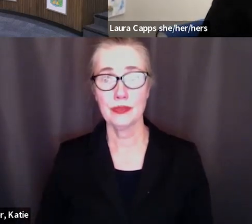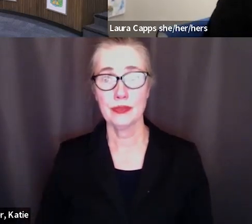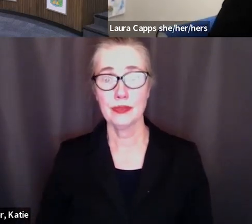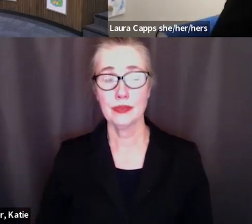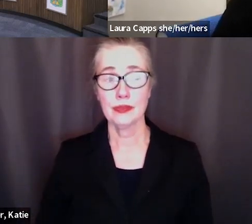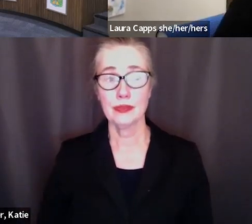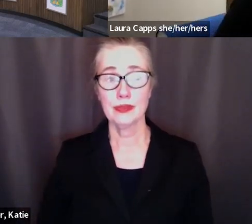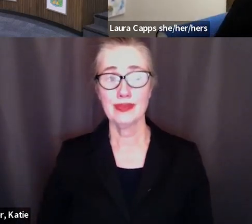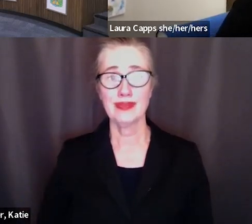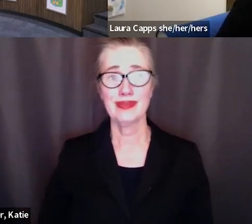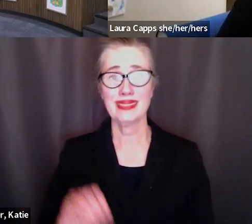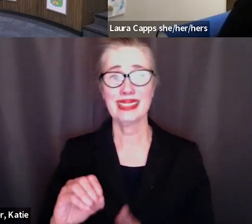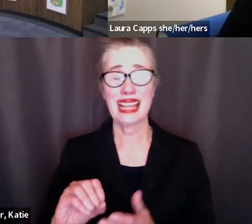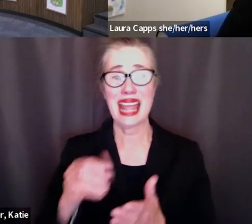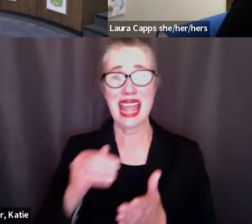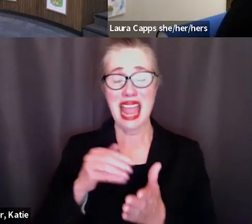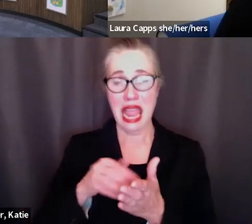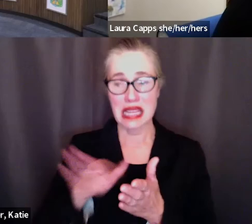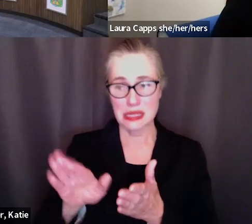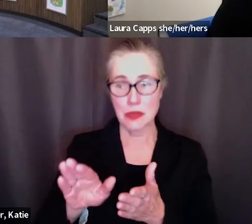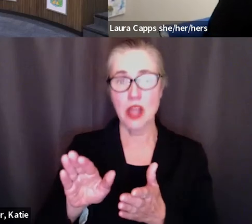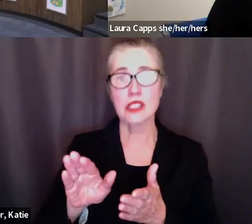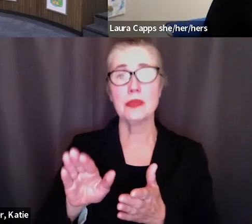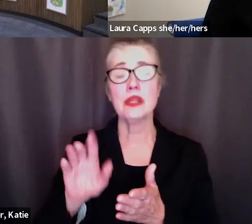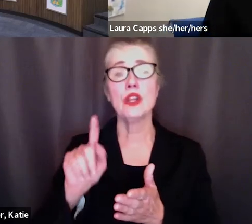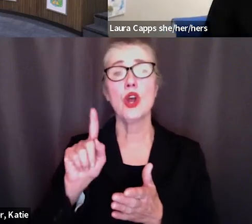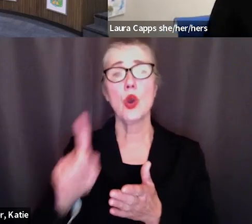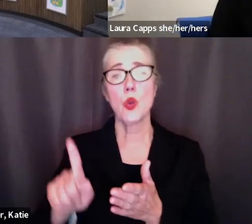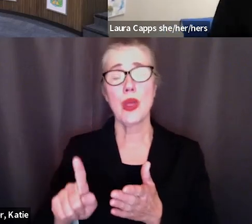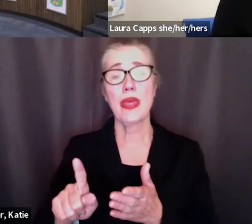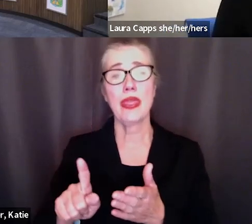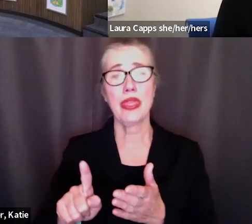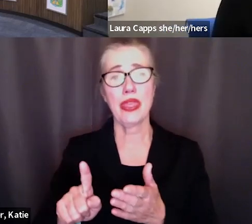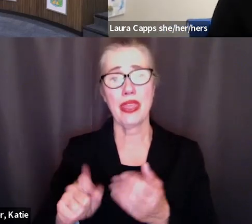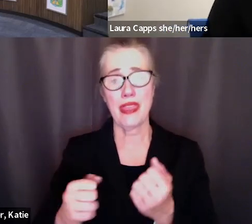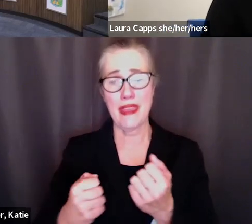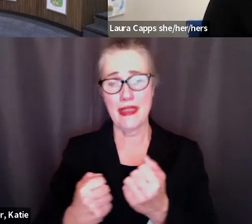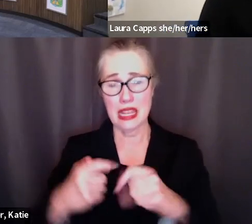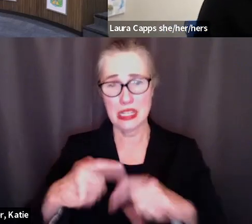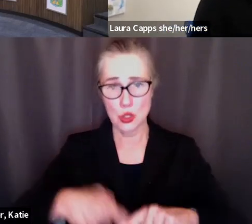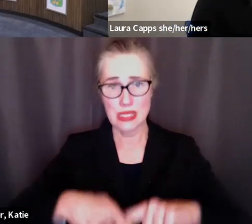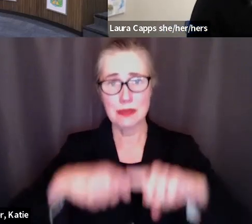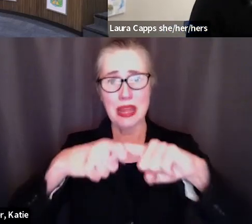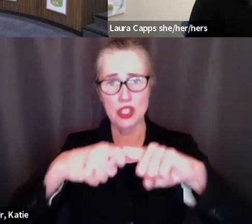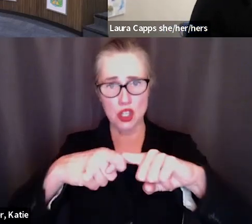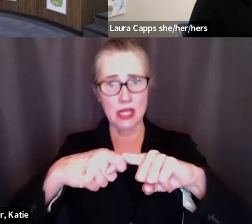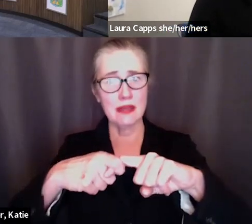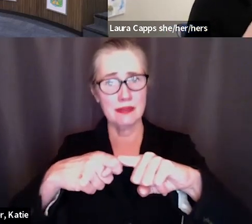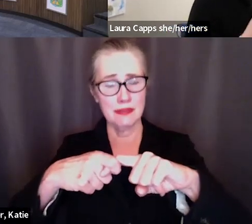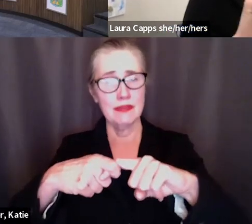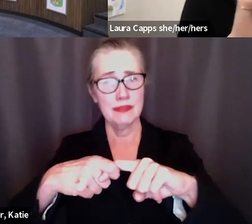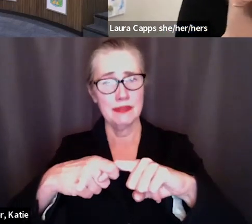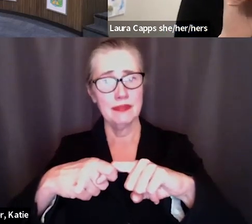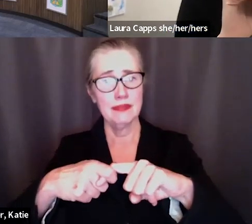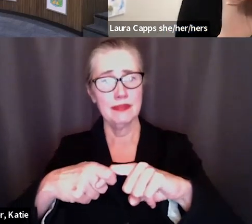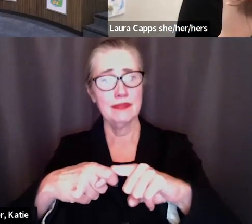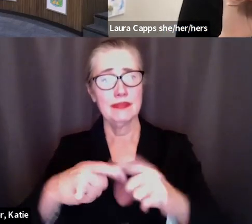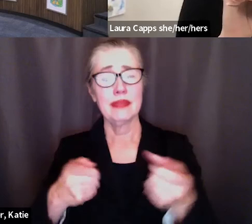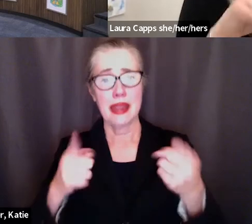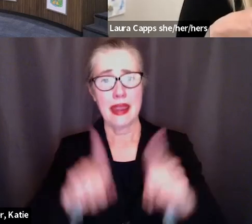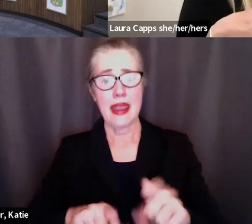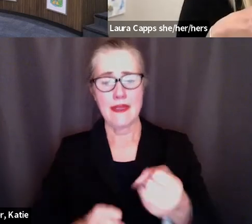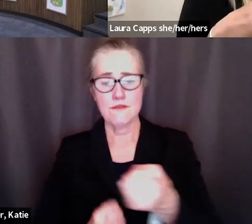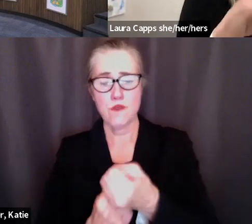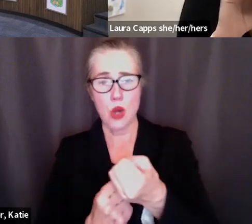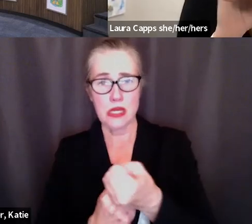expulsion with enforcement suspended so moved second okay um all in favor please signify by